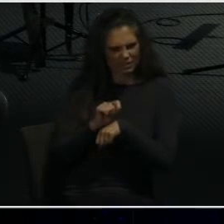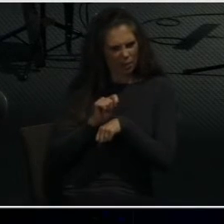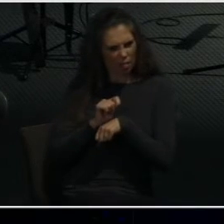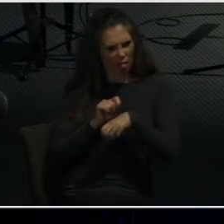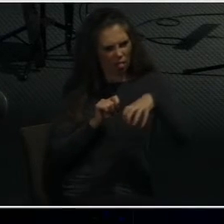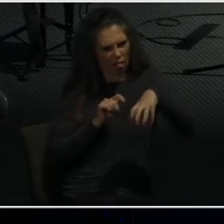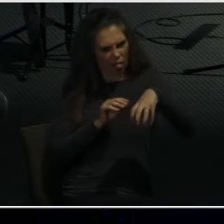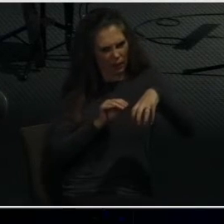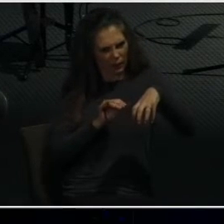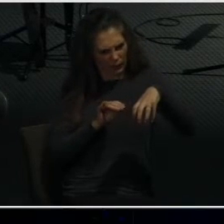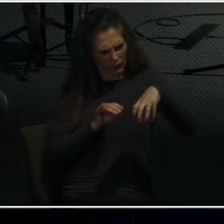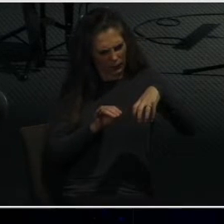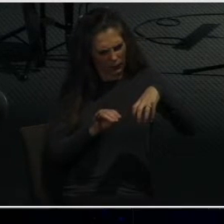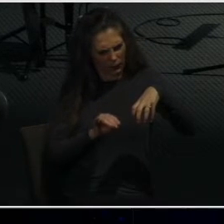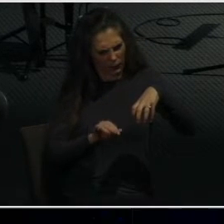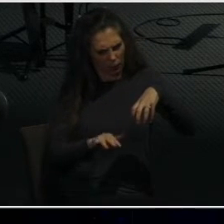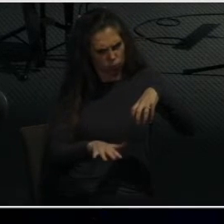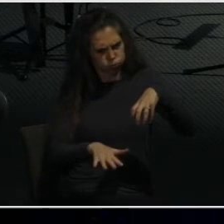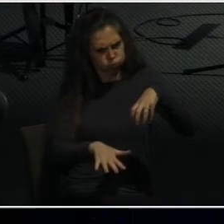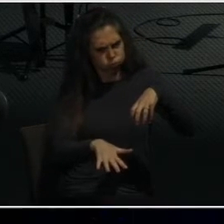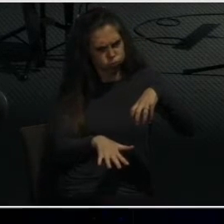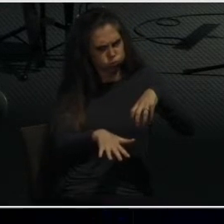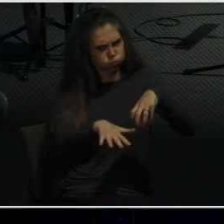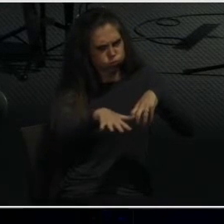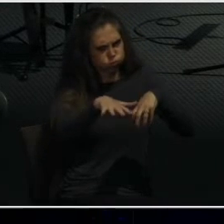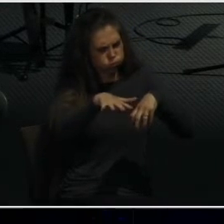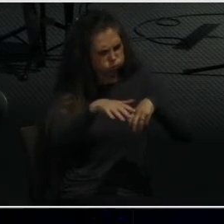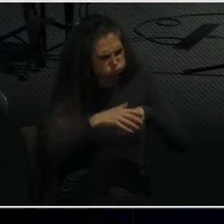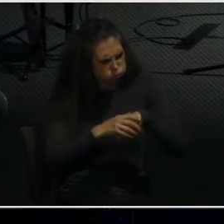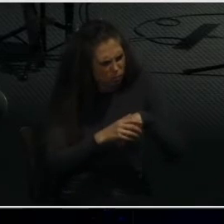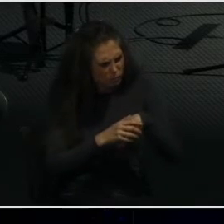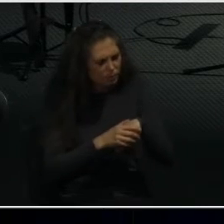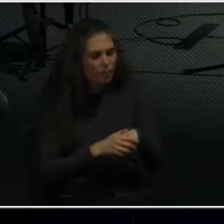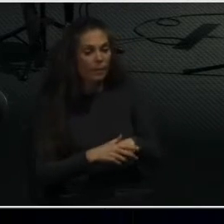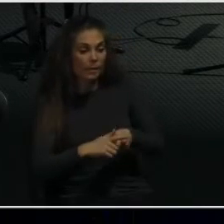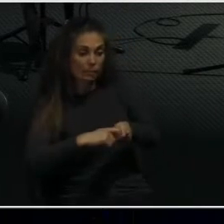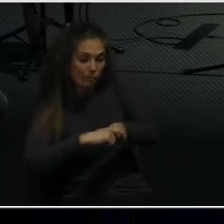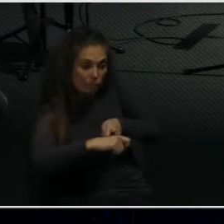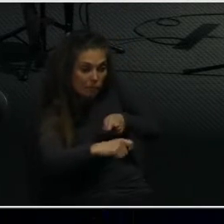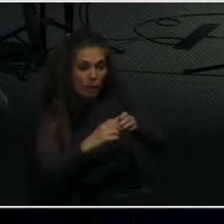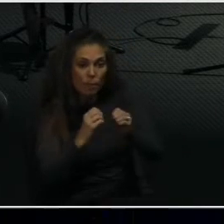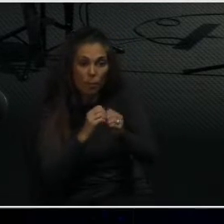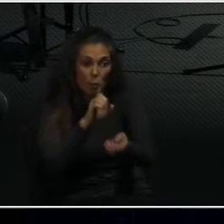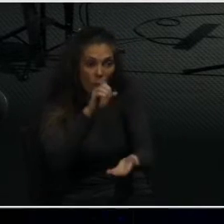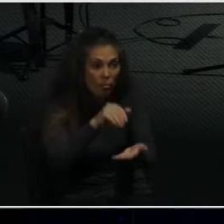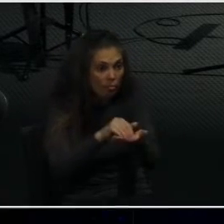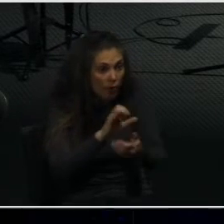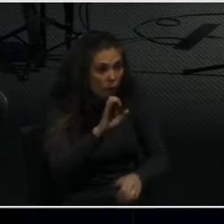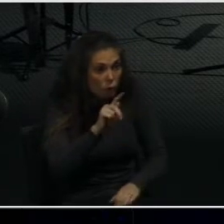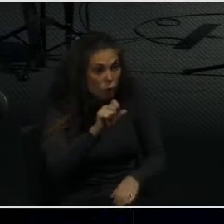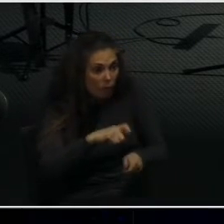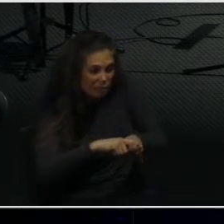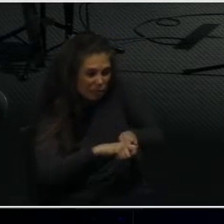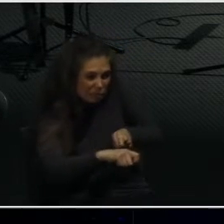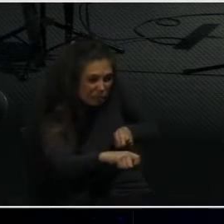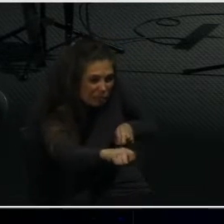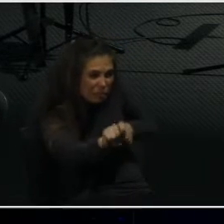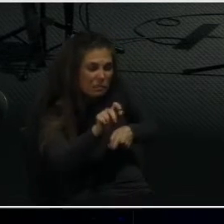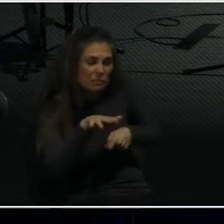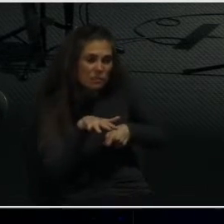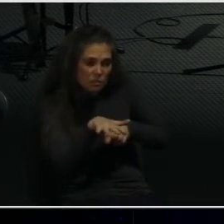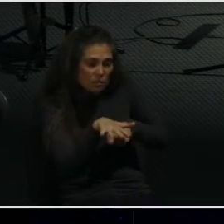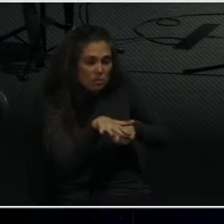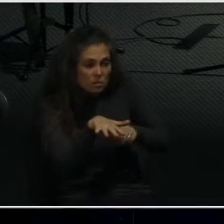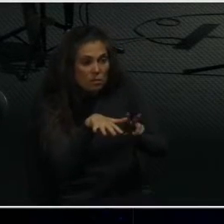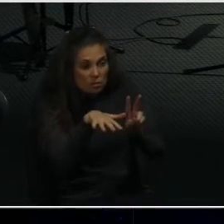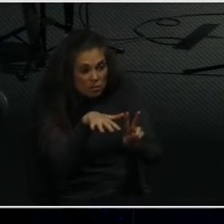they go another 1,000 cubits, and it's now waist-deep. And if you're waist-deep out in a lake or in a pool, you know it's harder to walk